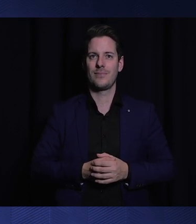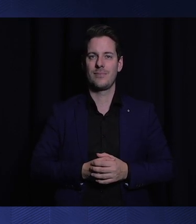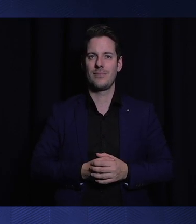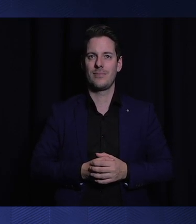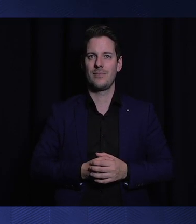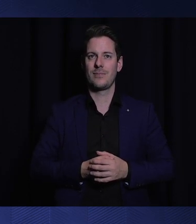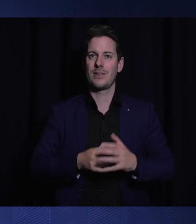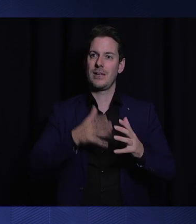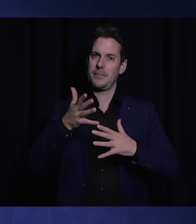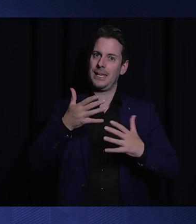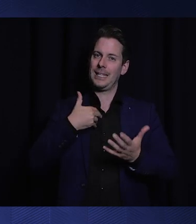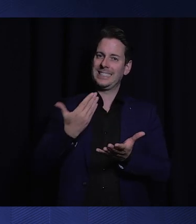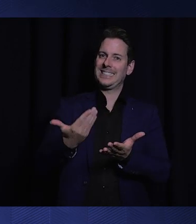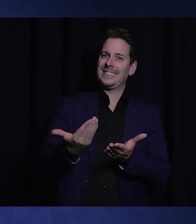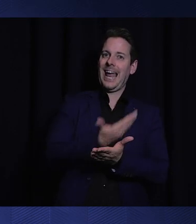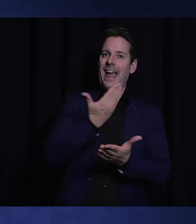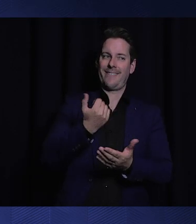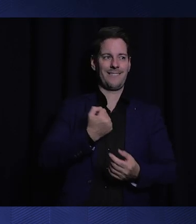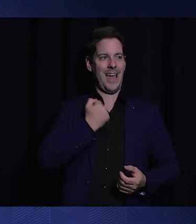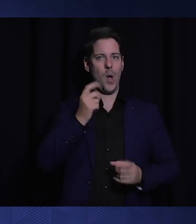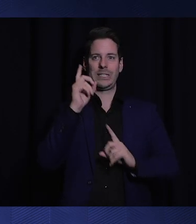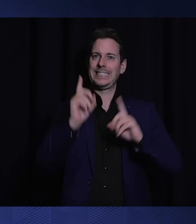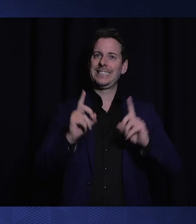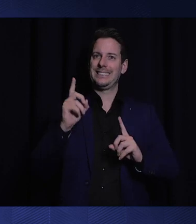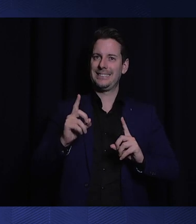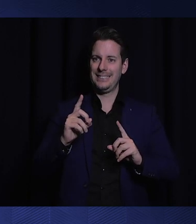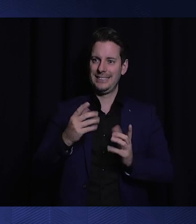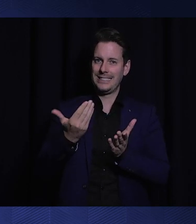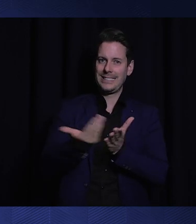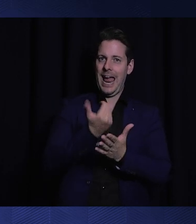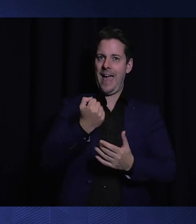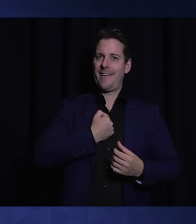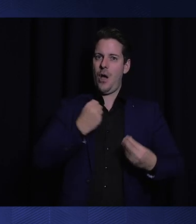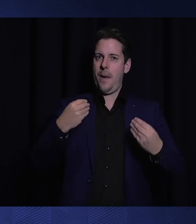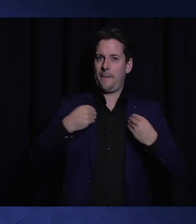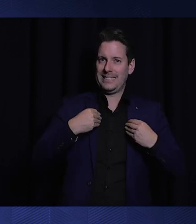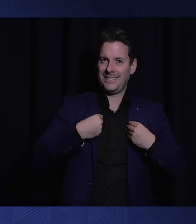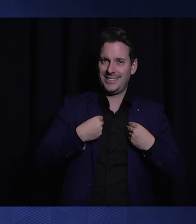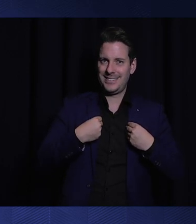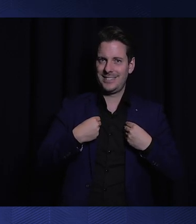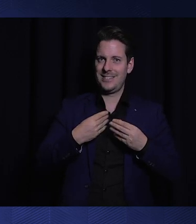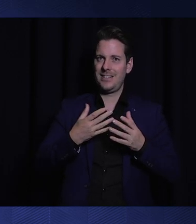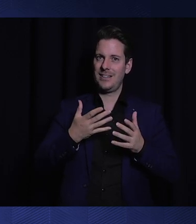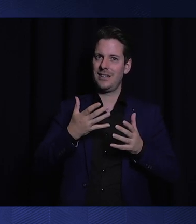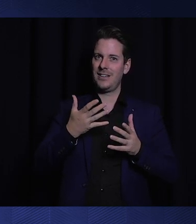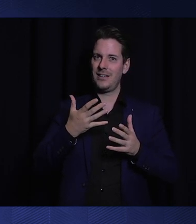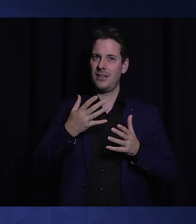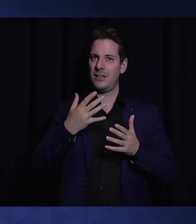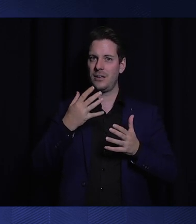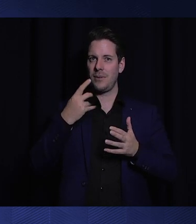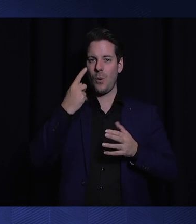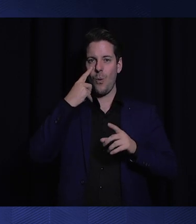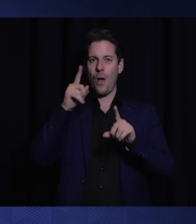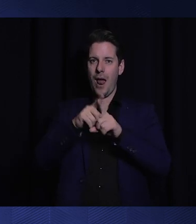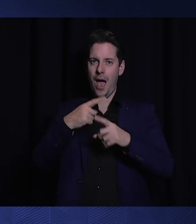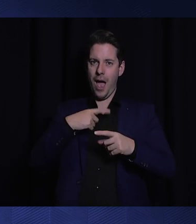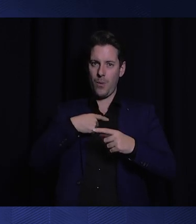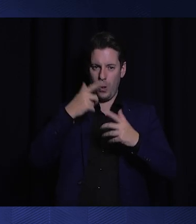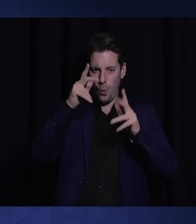That's a good question. Thank you for asking. We do have faced a lot of